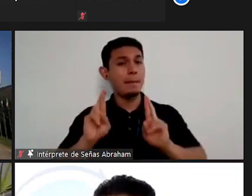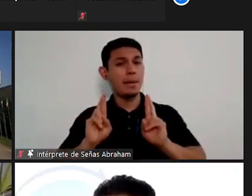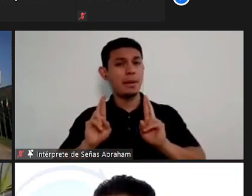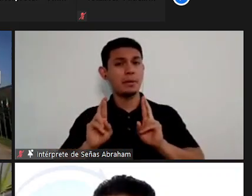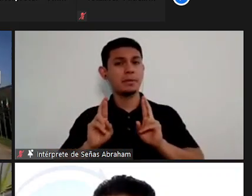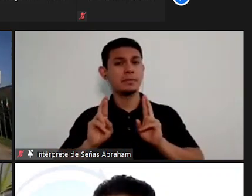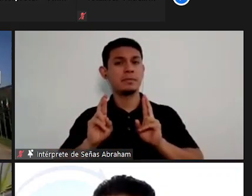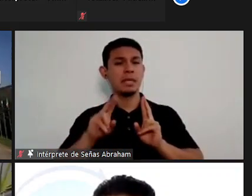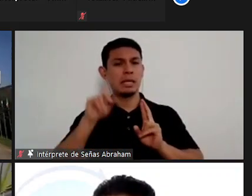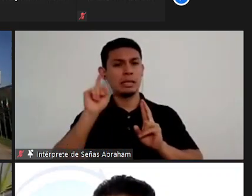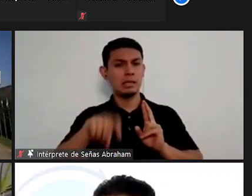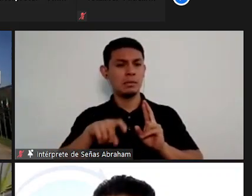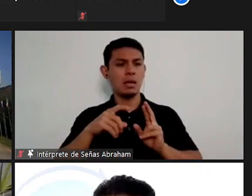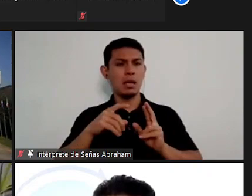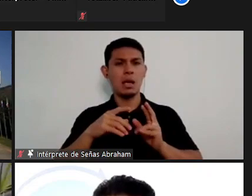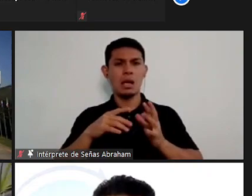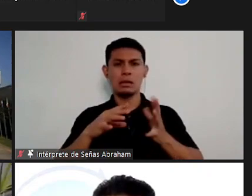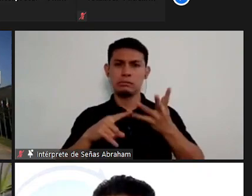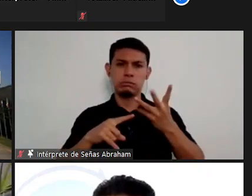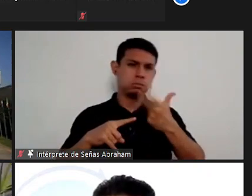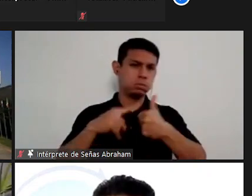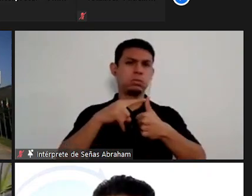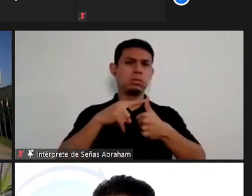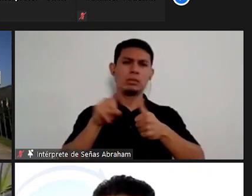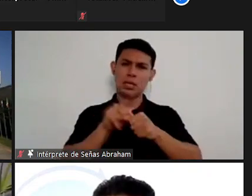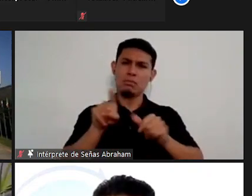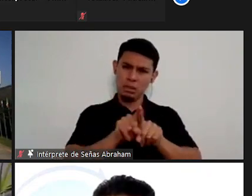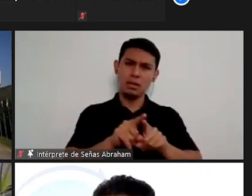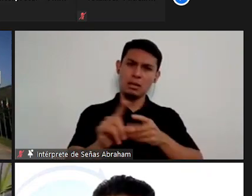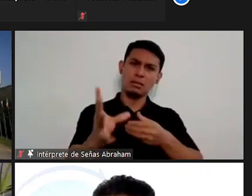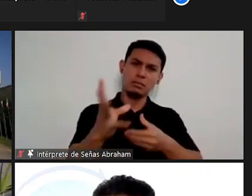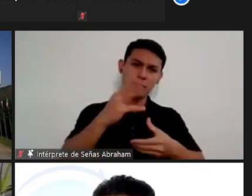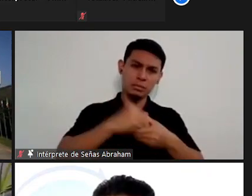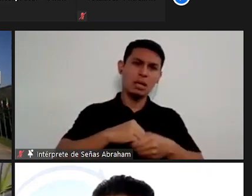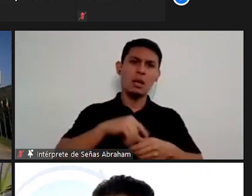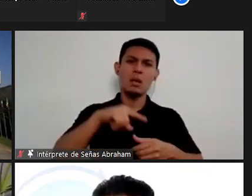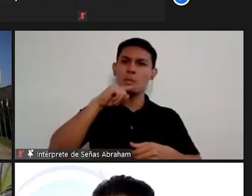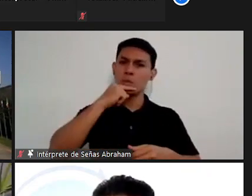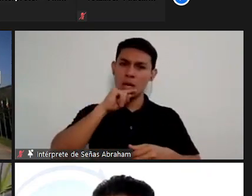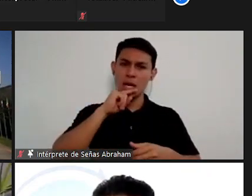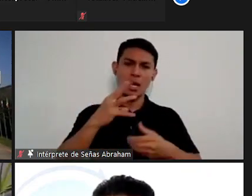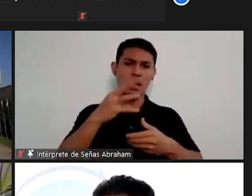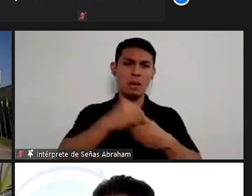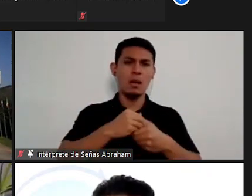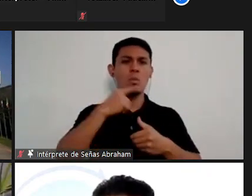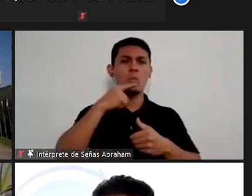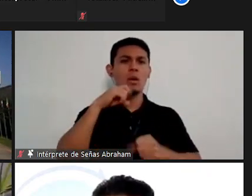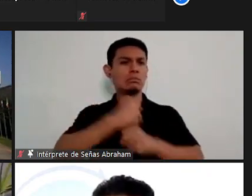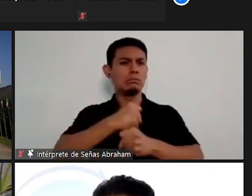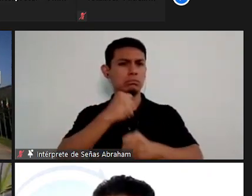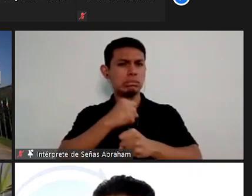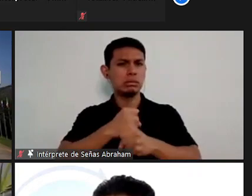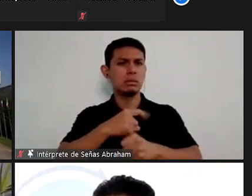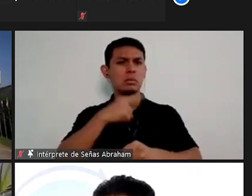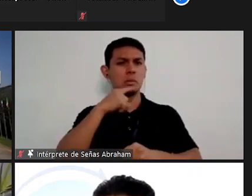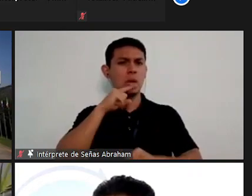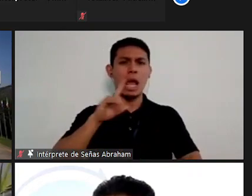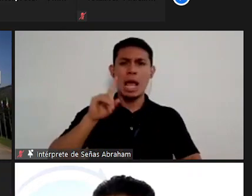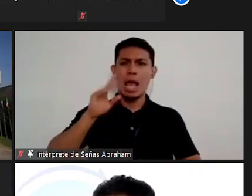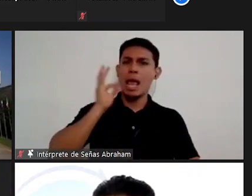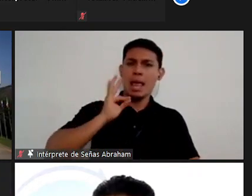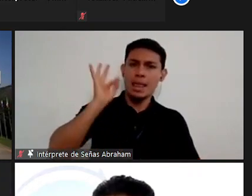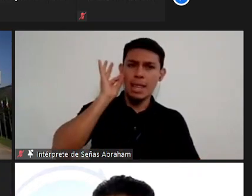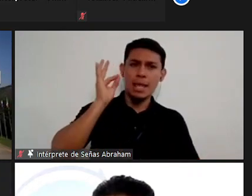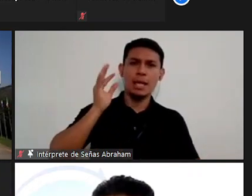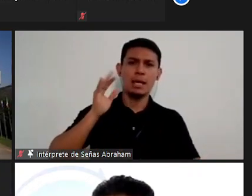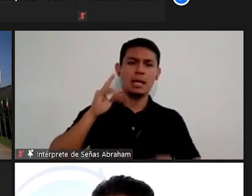battle but we expect to have the as a priority the inclusion of women as a